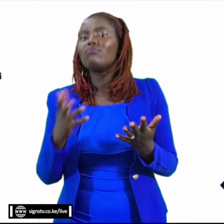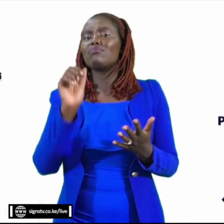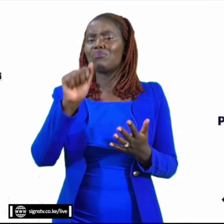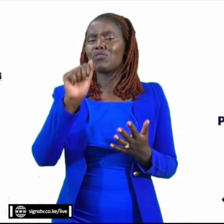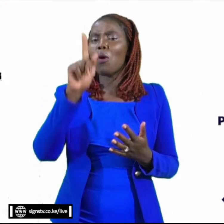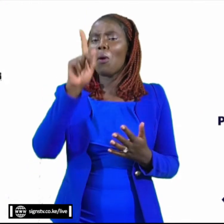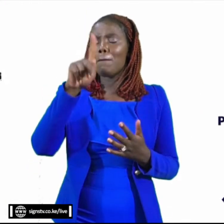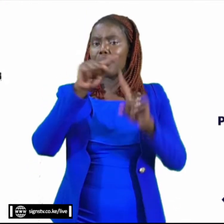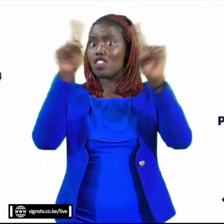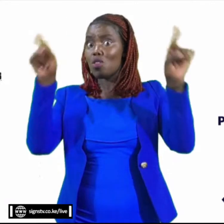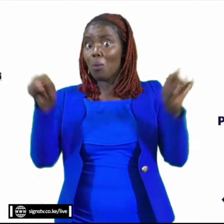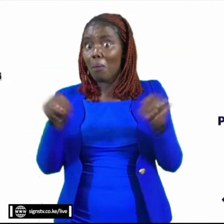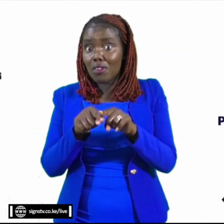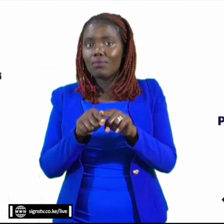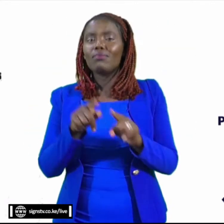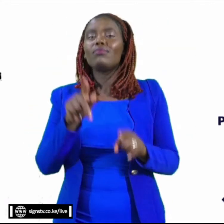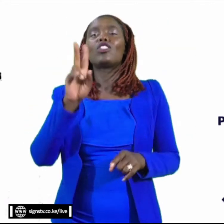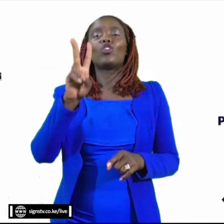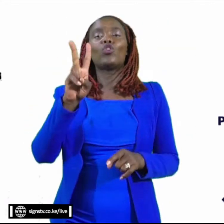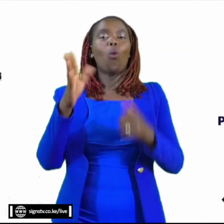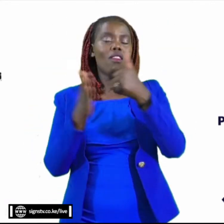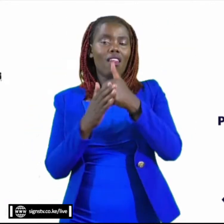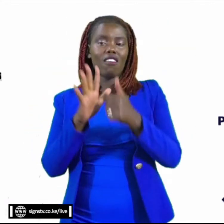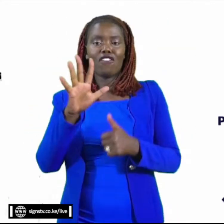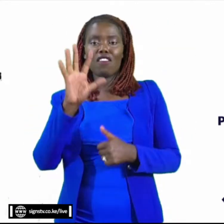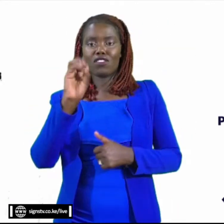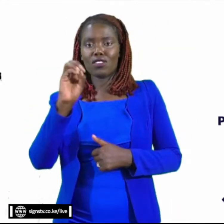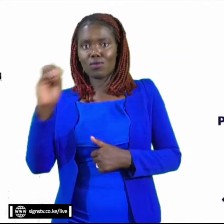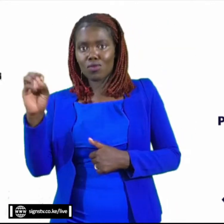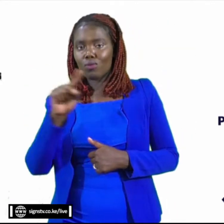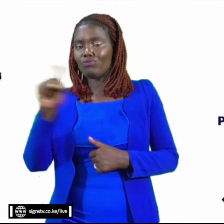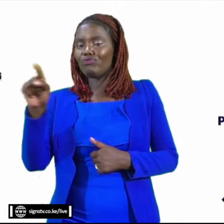on P.O. Box 29500